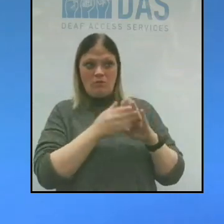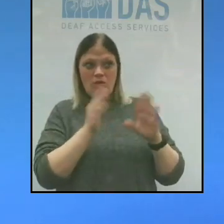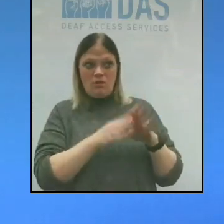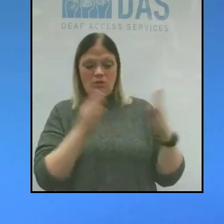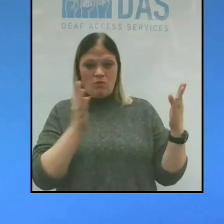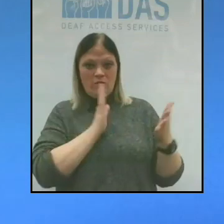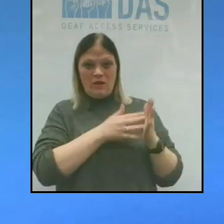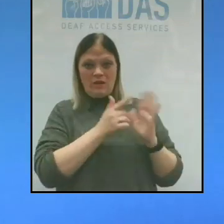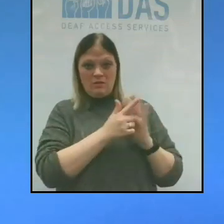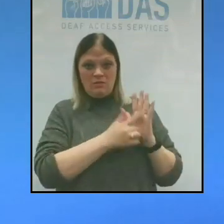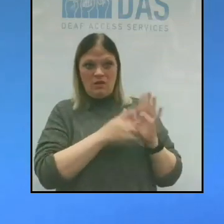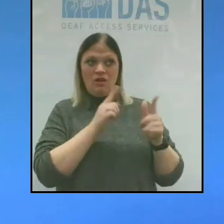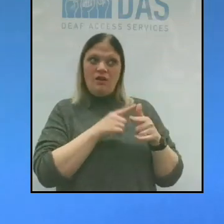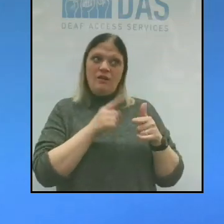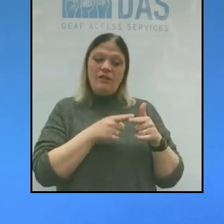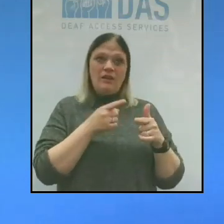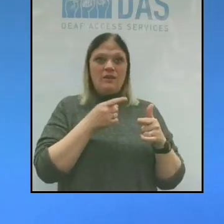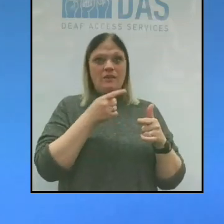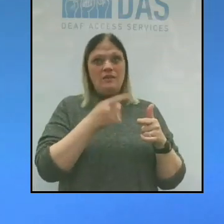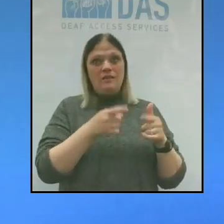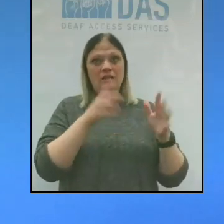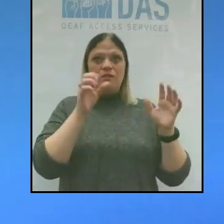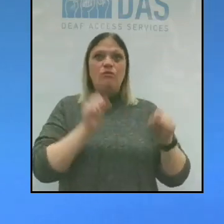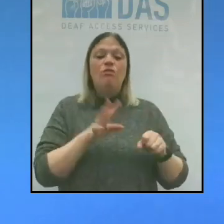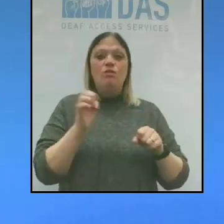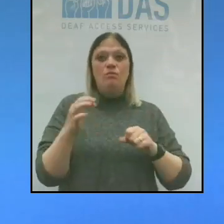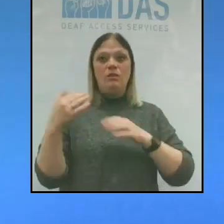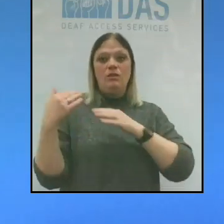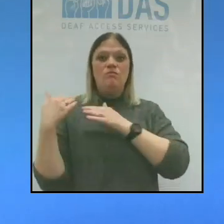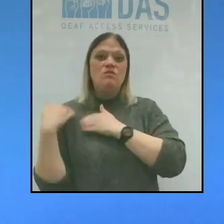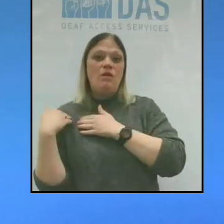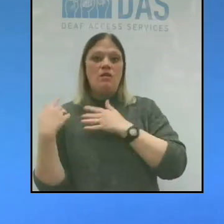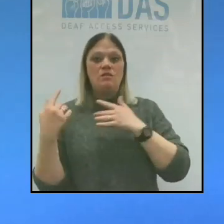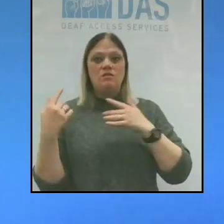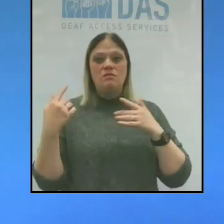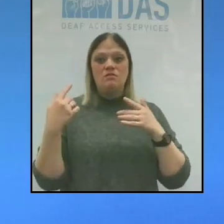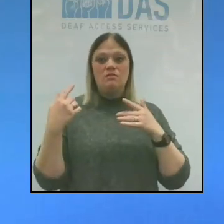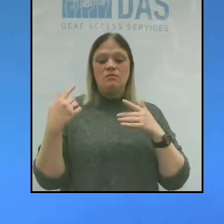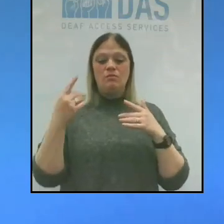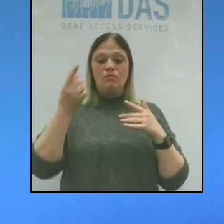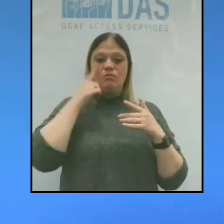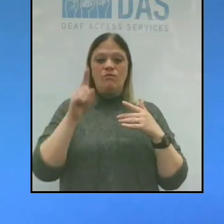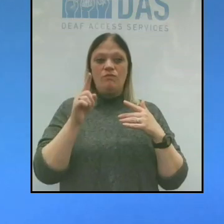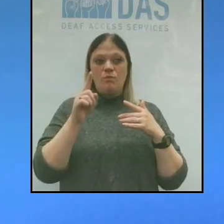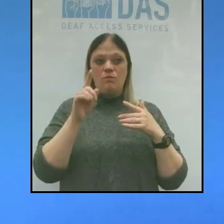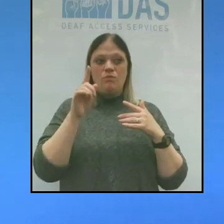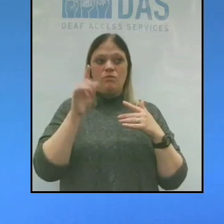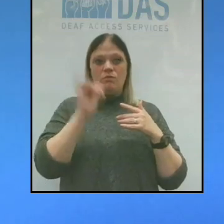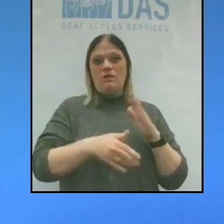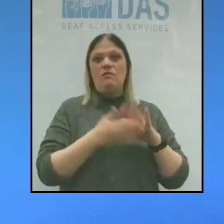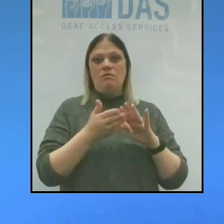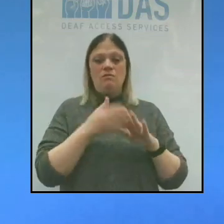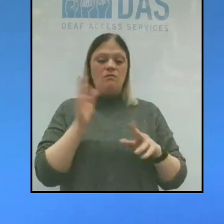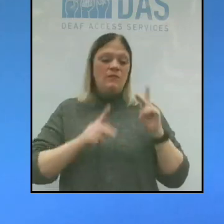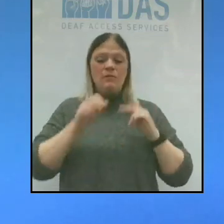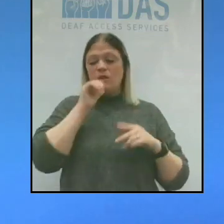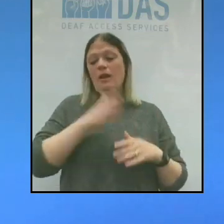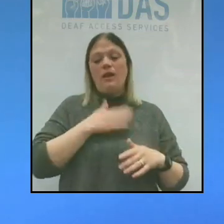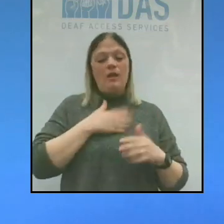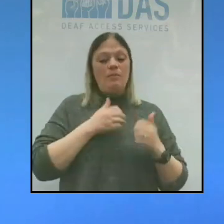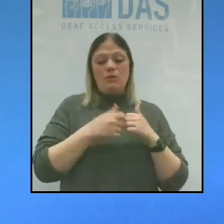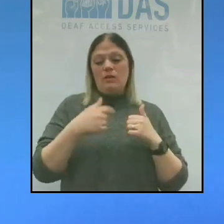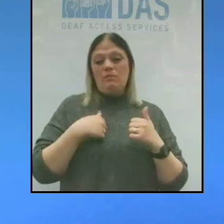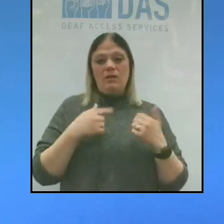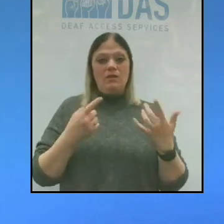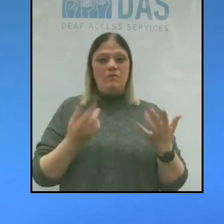it's arguable that they could be liable for the improper operation of the campground. A lot of people aren't happy with me about the